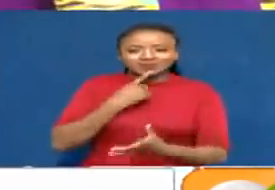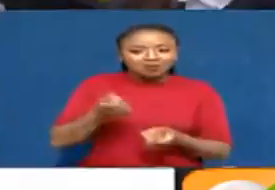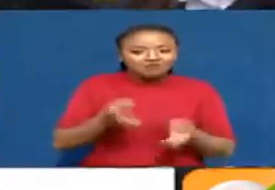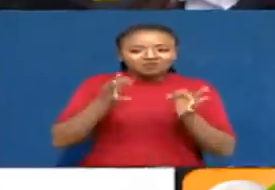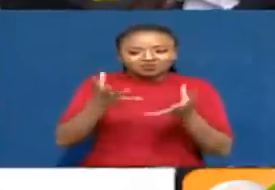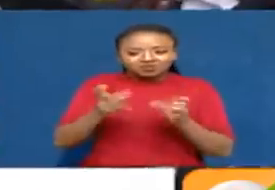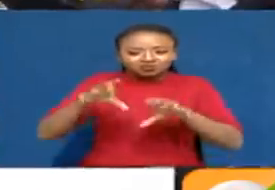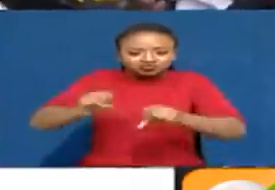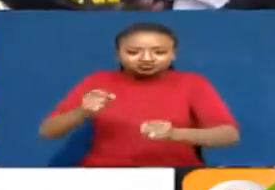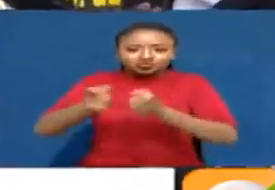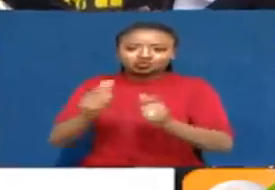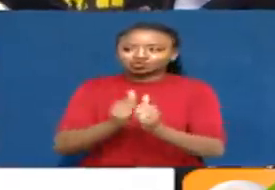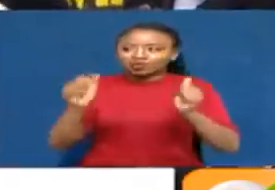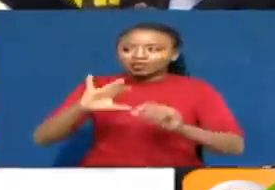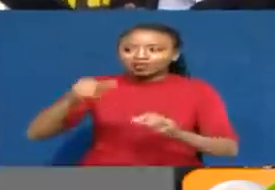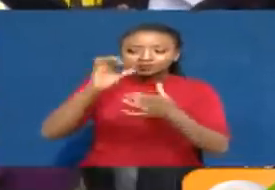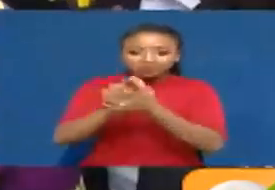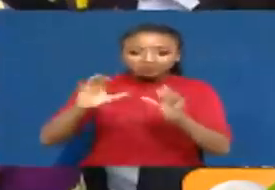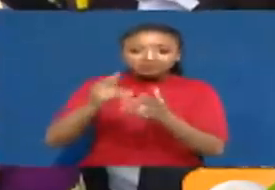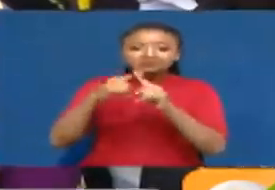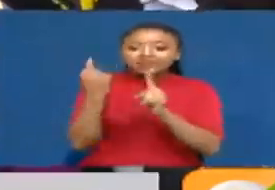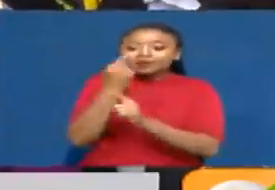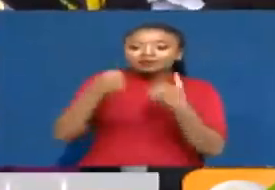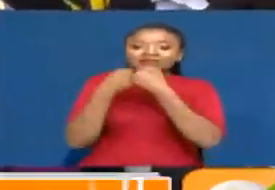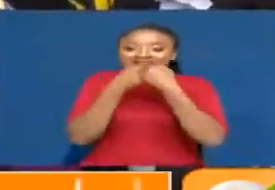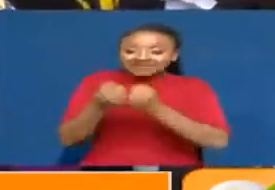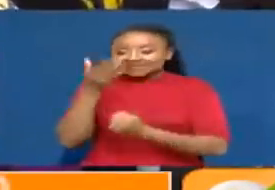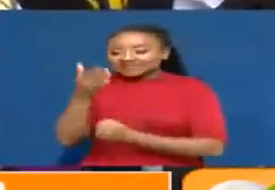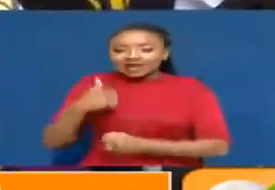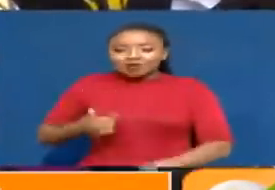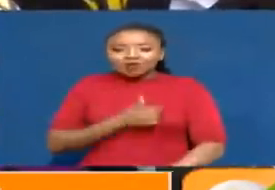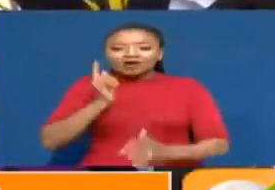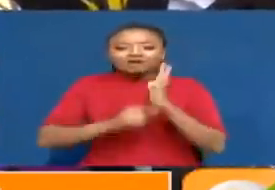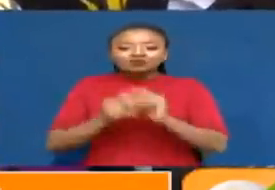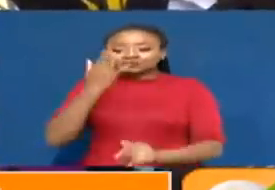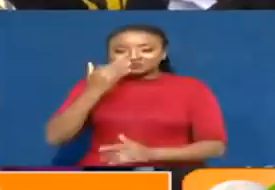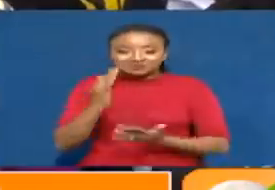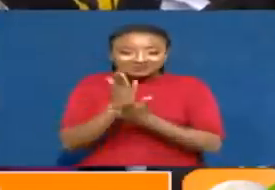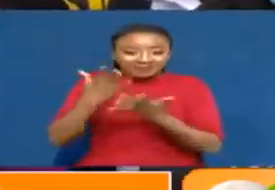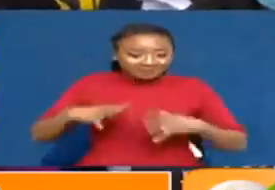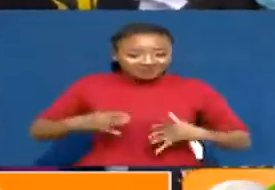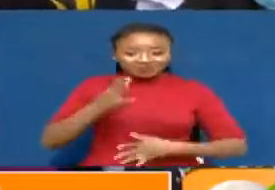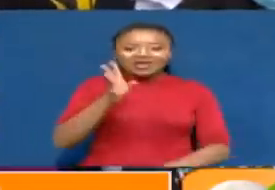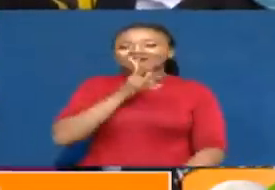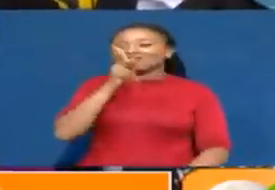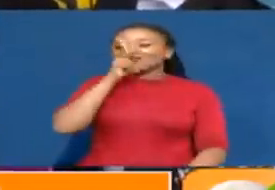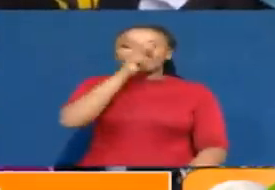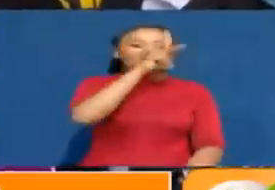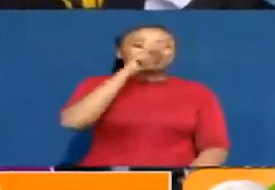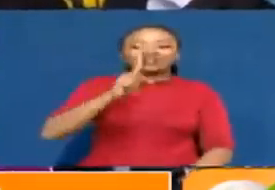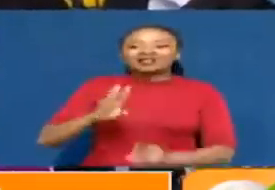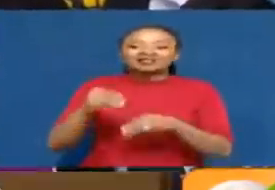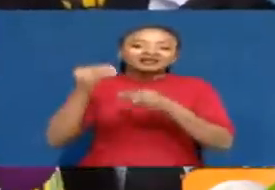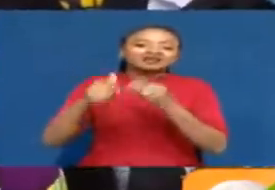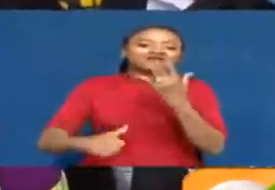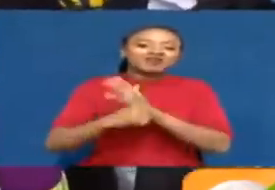of the party. I think the only challenge we have with Jubilee, it's because we have people who talk recklessly. We have people who give our party a bad